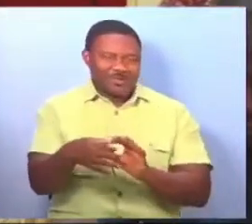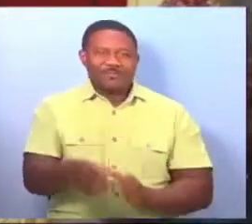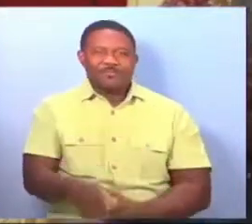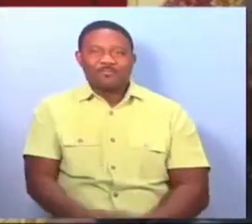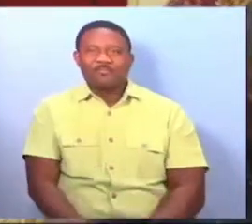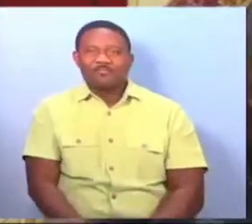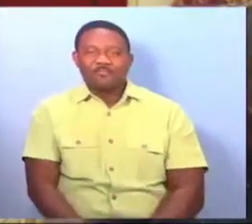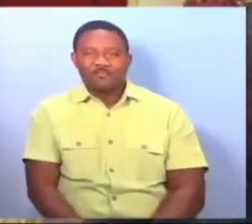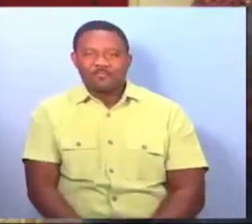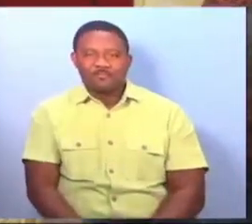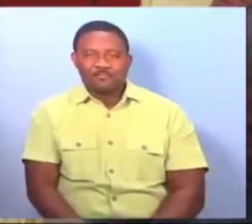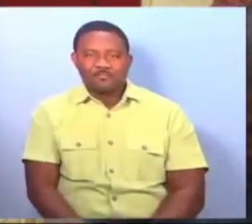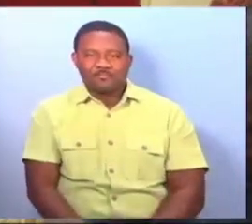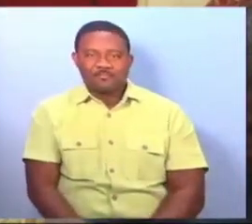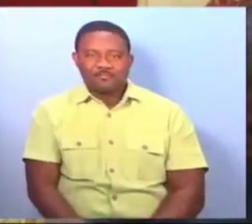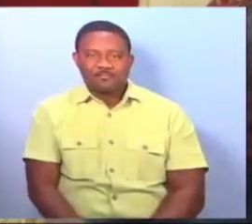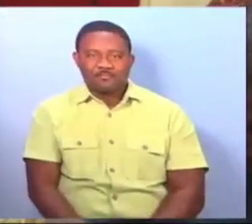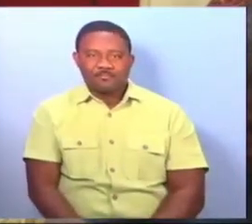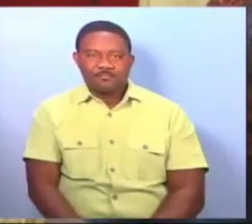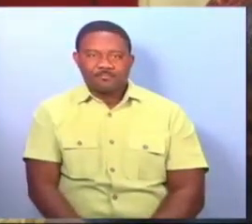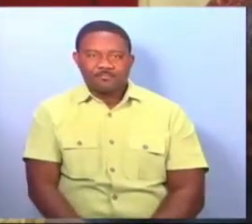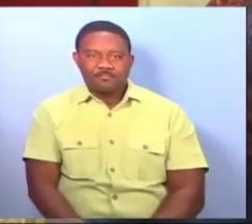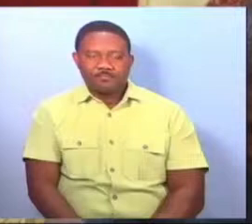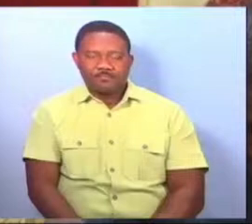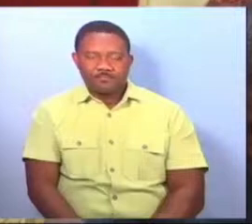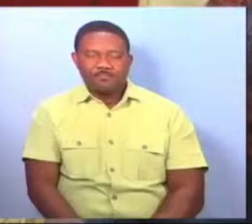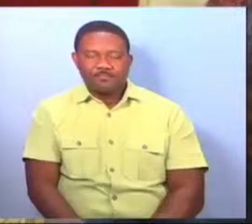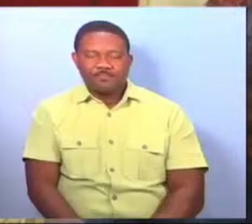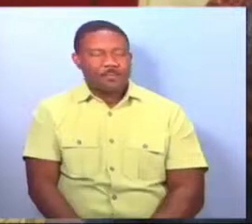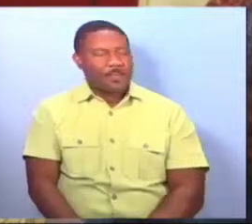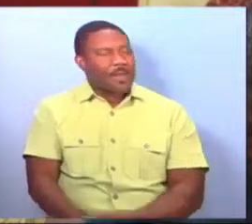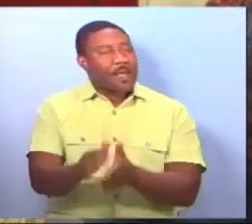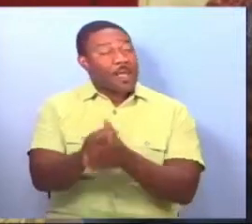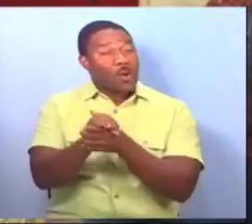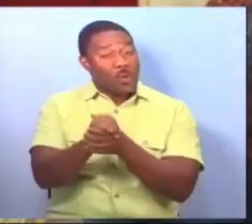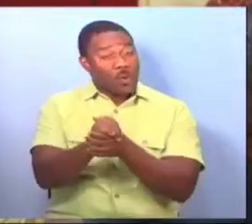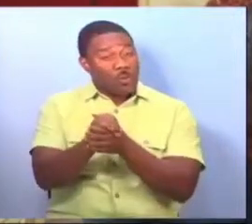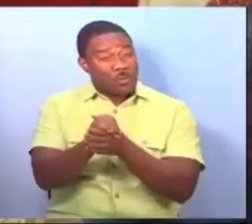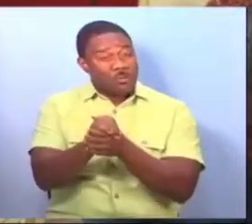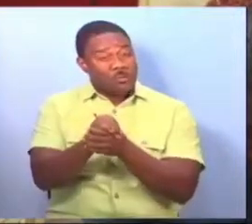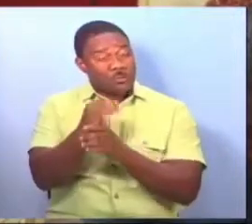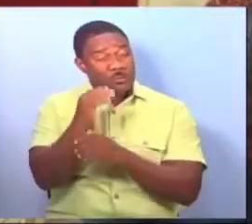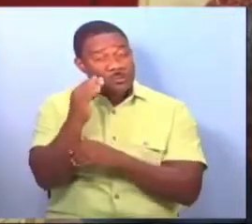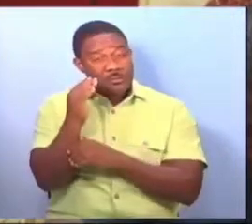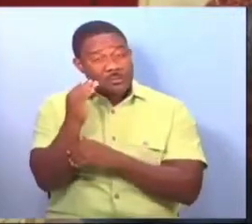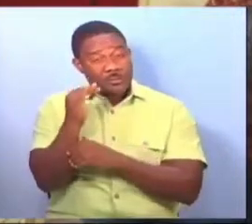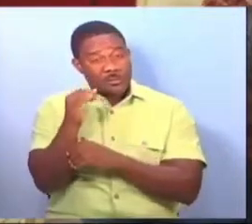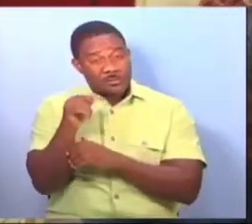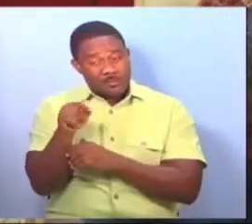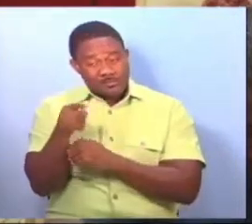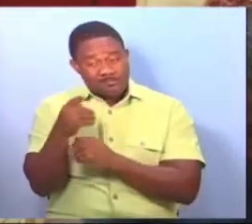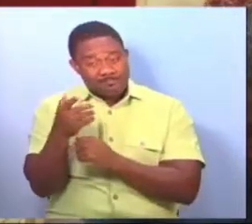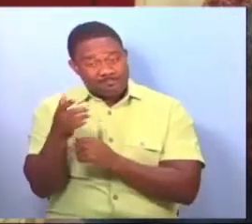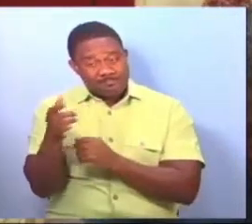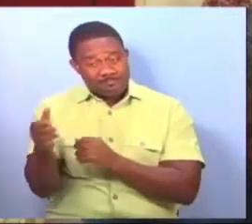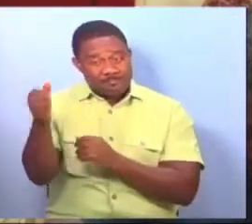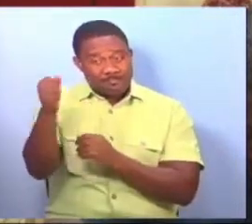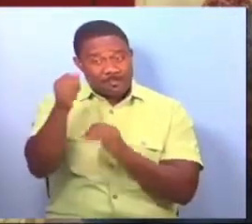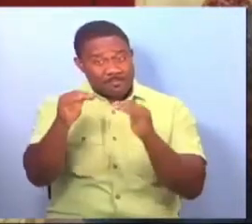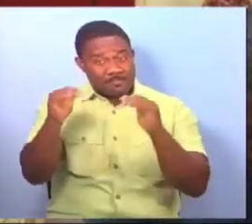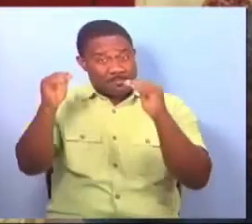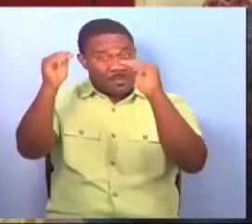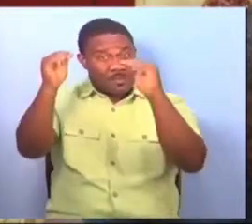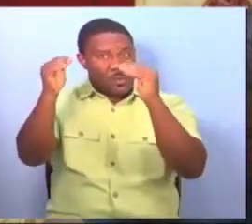Speaker, I also congratulate him on this great